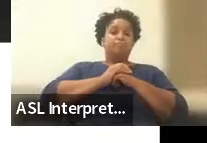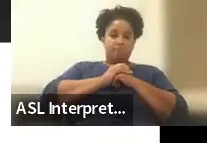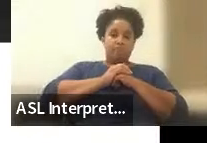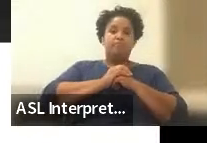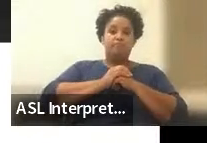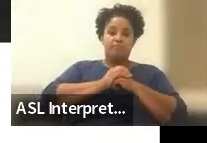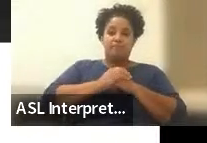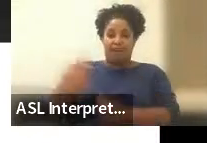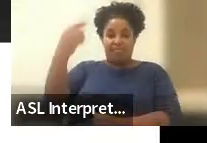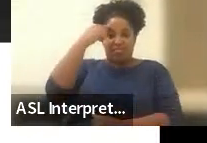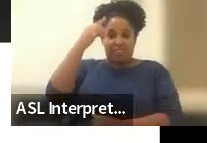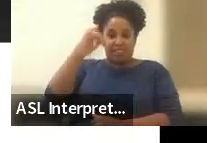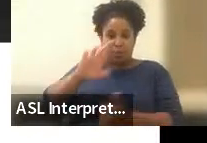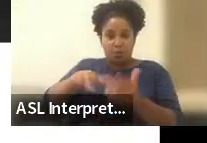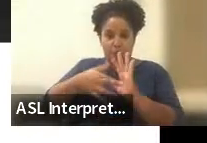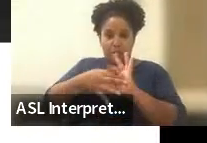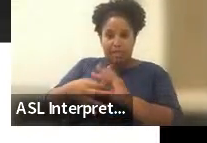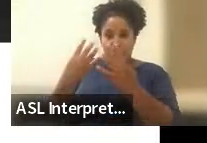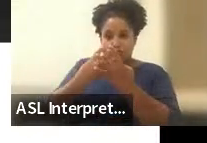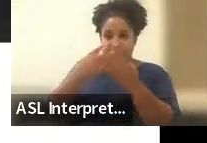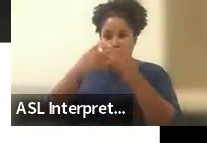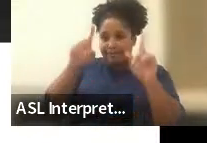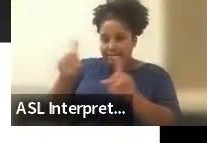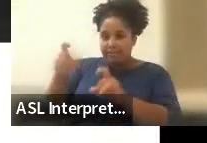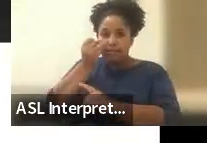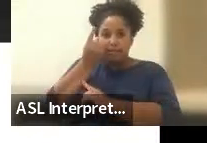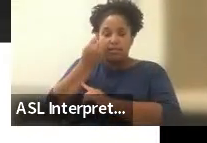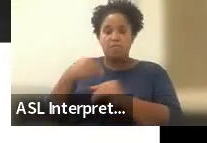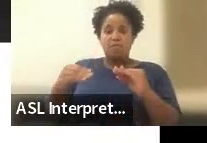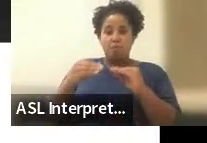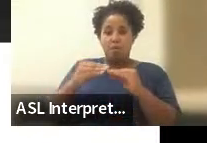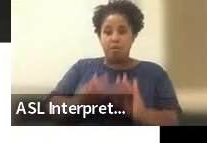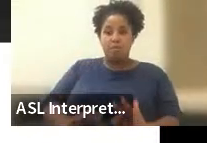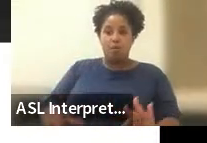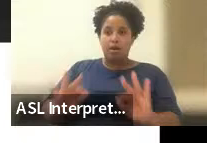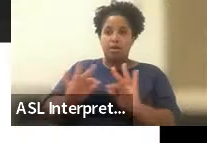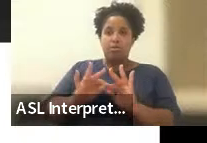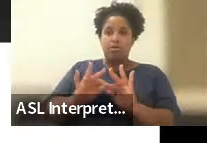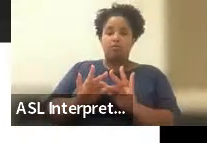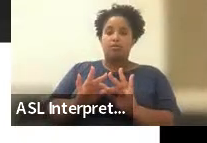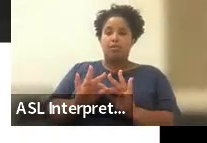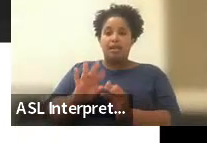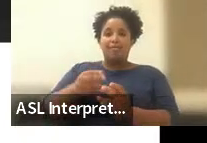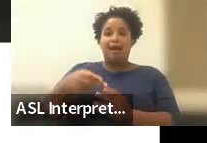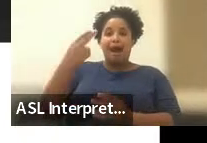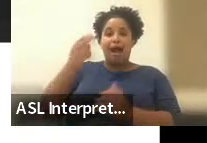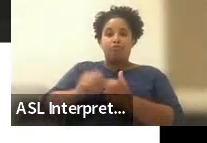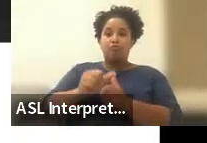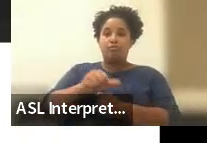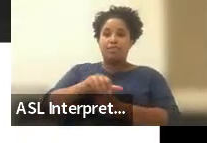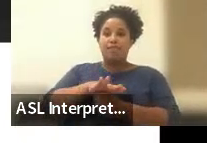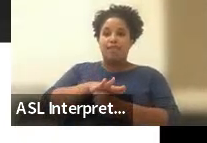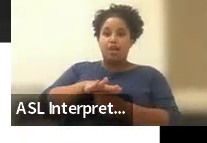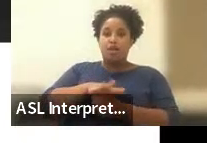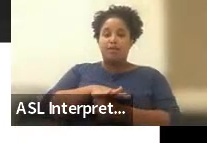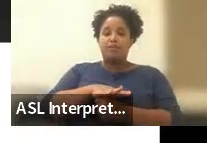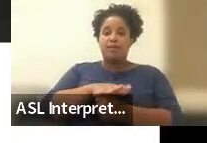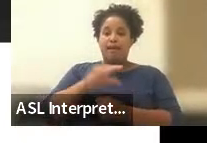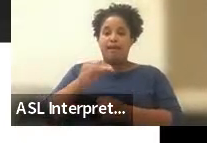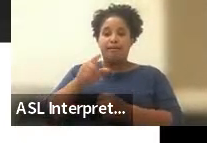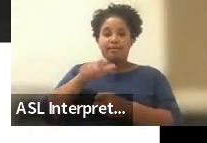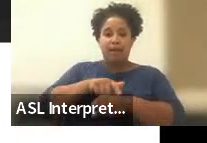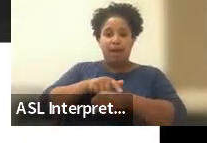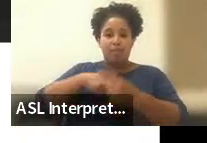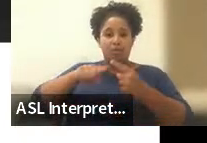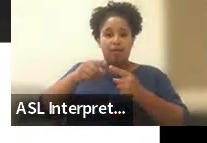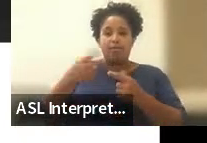I think the role of screening testing is probably more important in higher risk settings and at times of